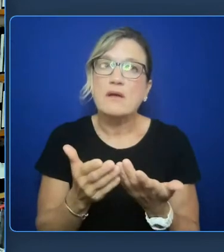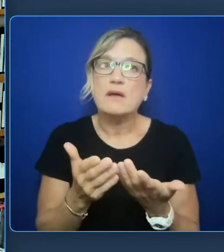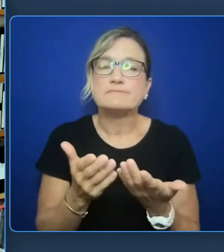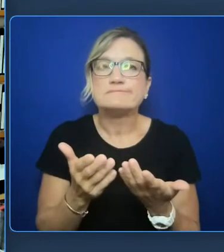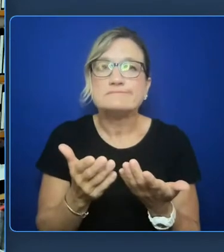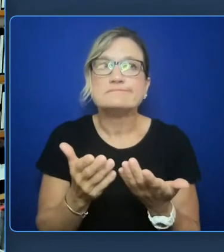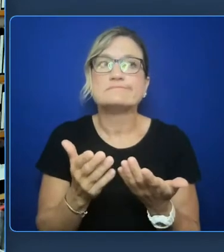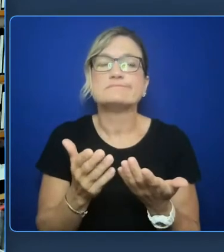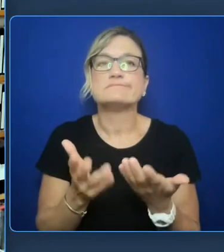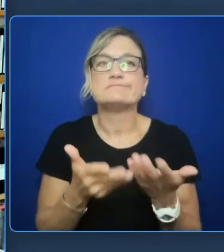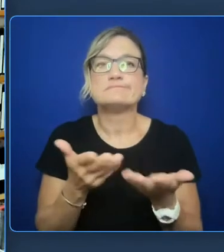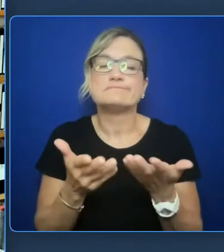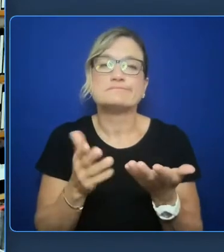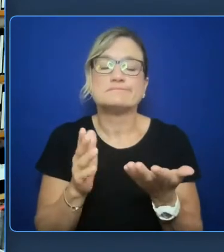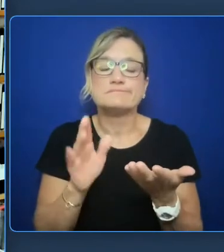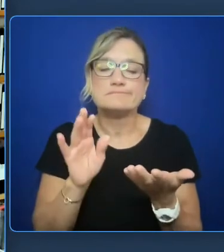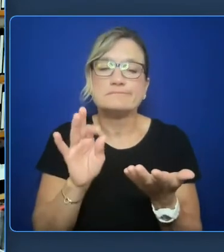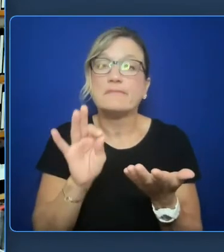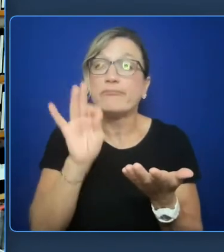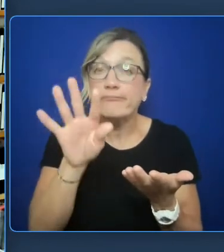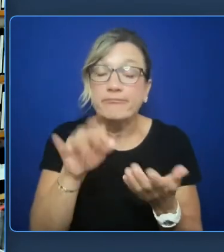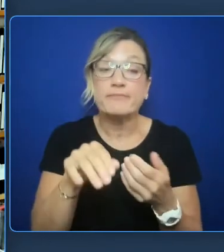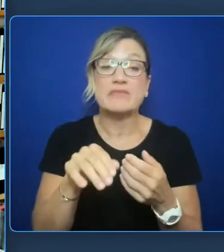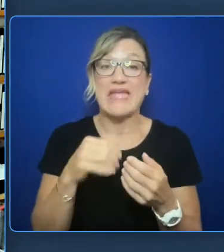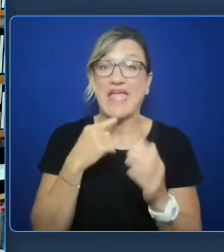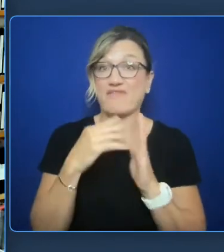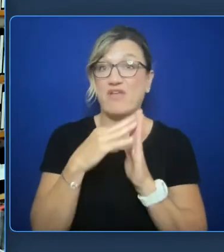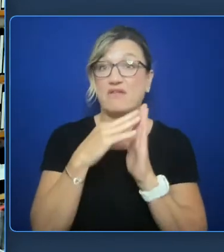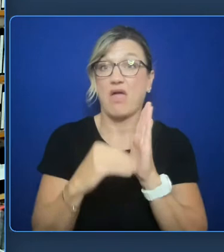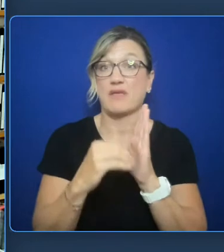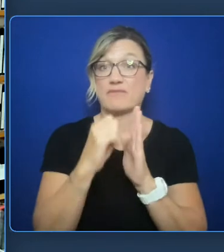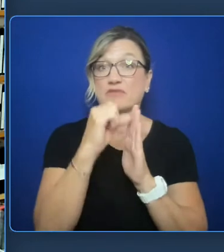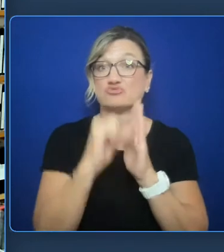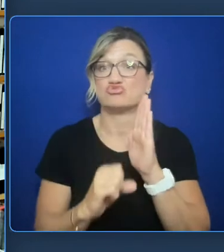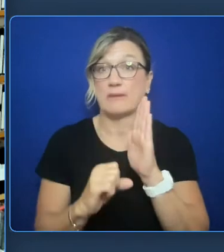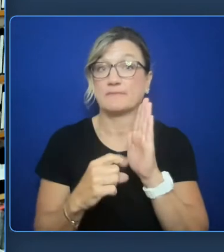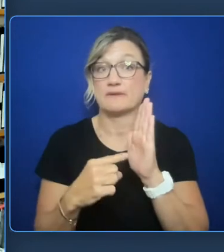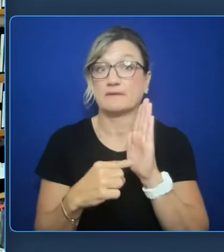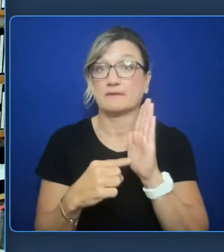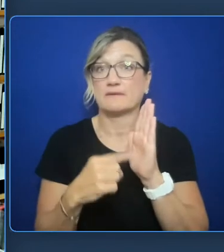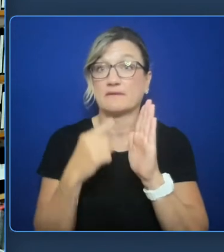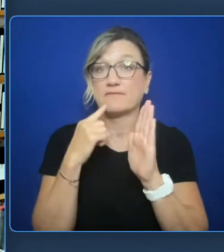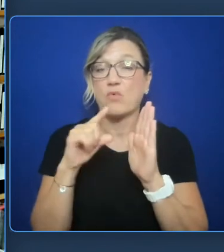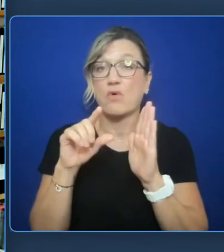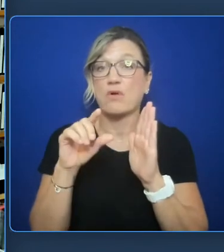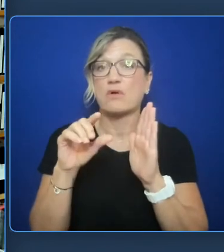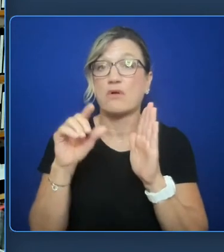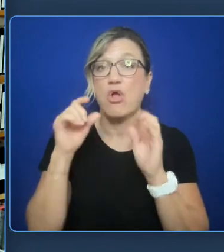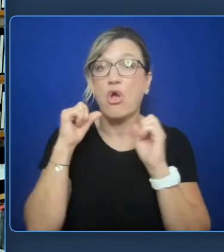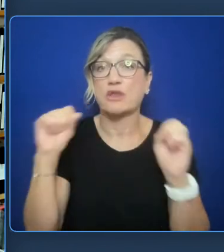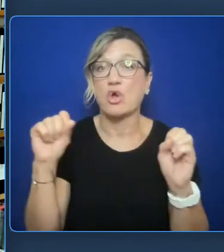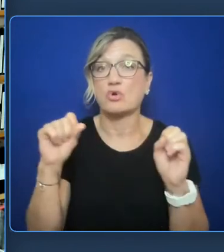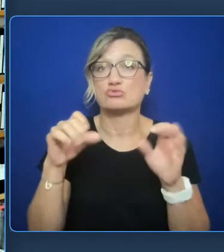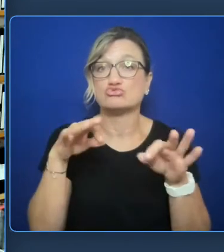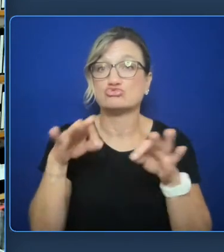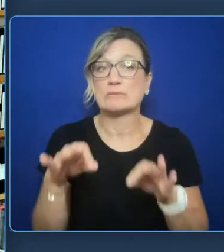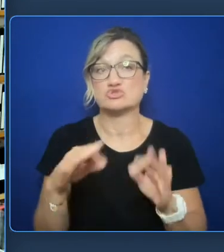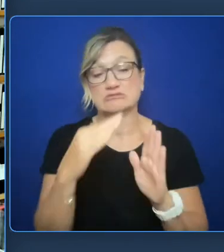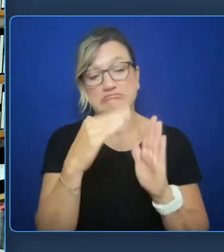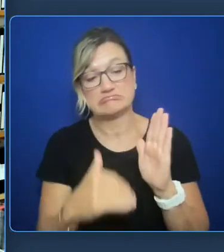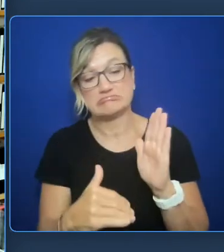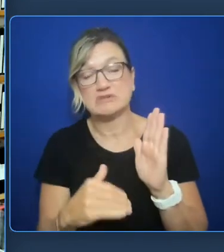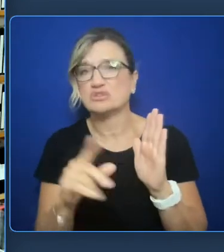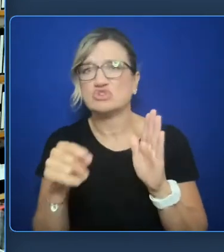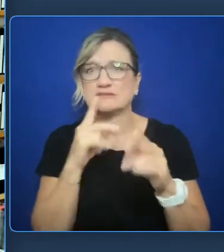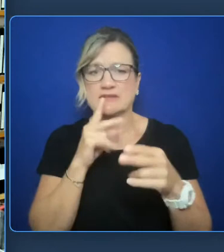little bit more, real quickly, I have a copy of the script for the audio description that I wrote, just this excerpt,